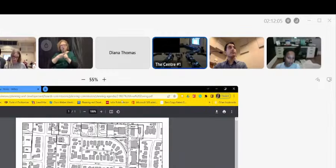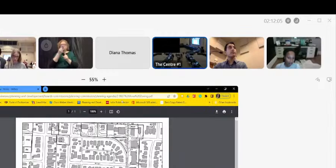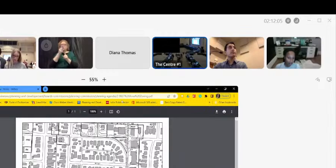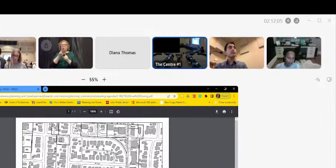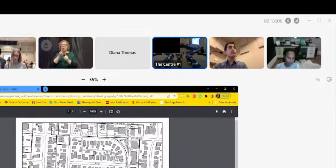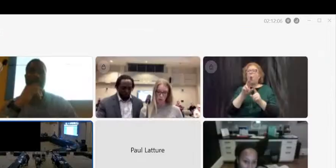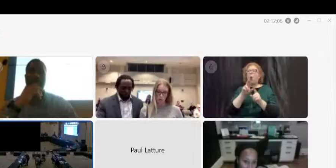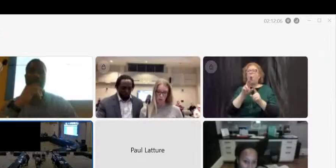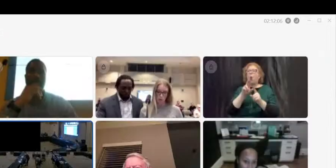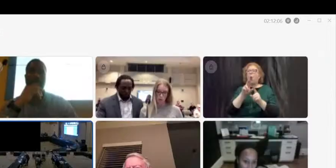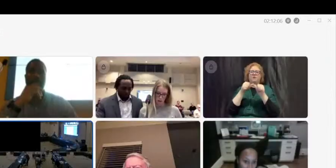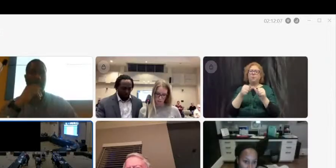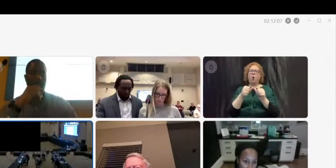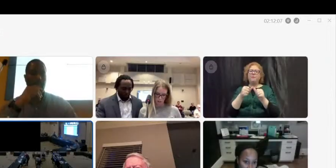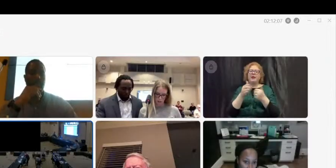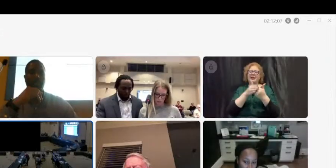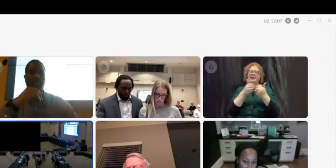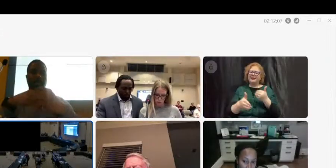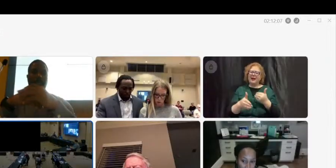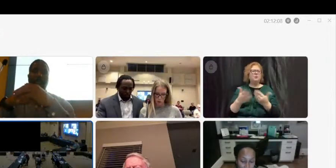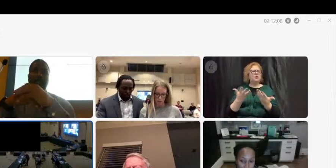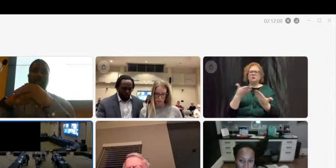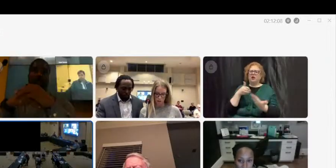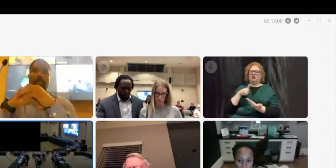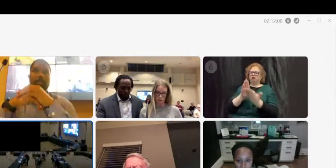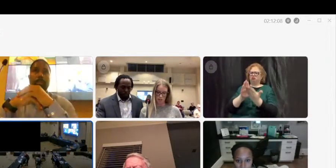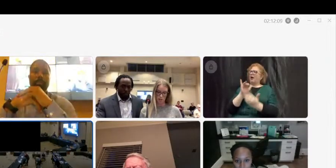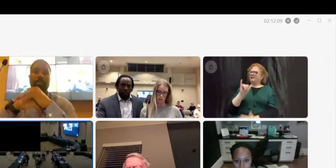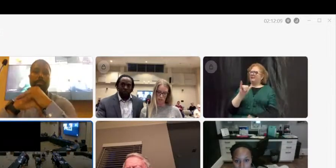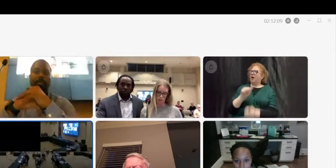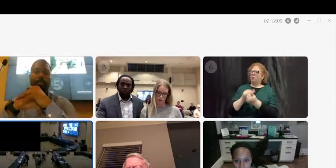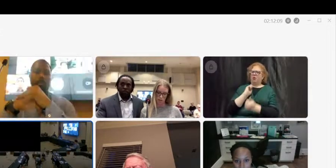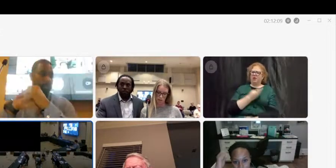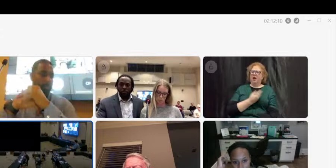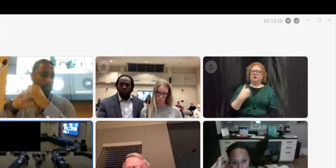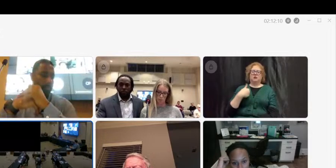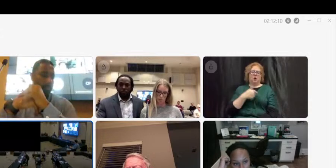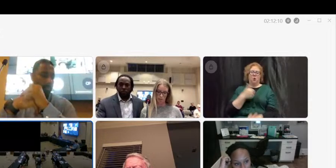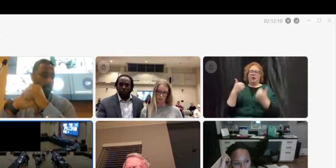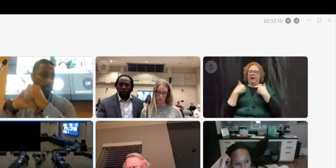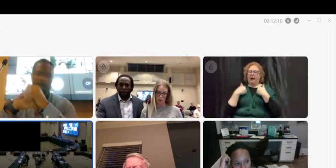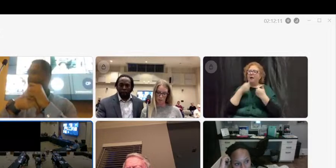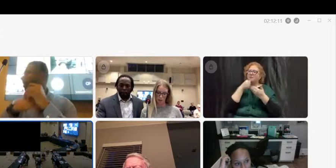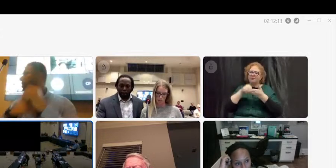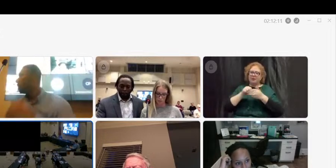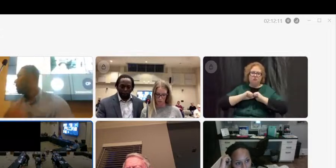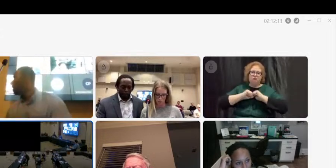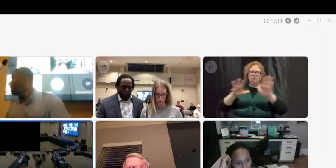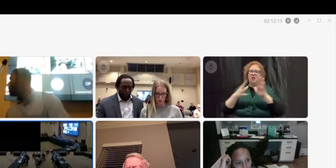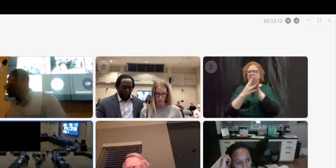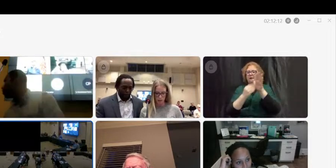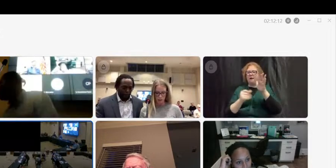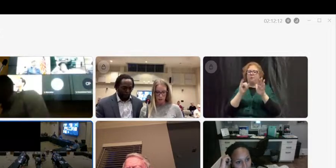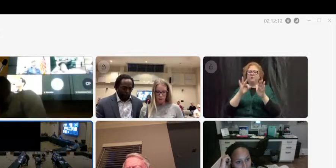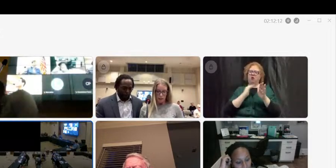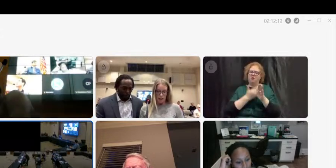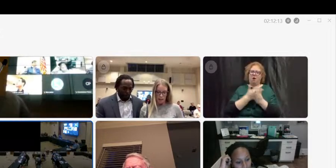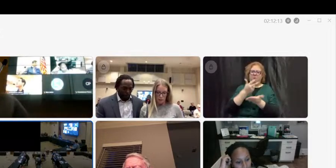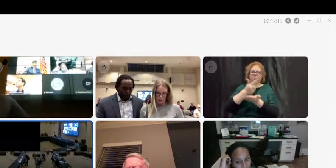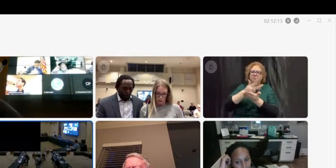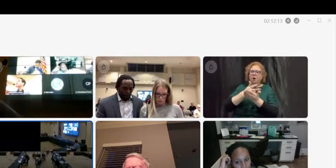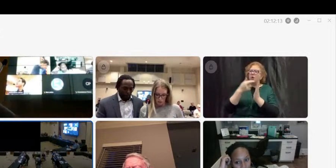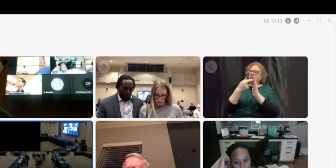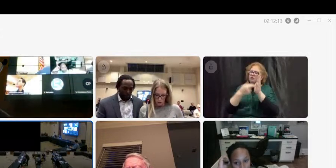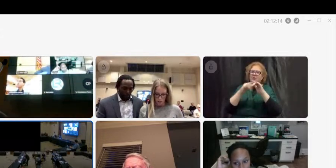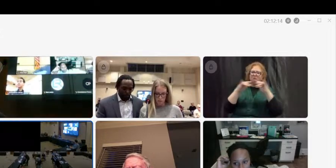it for you. We have copies of our house rules, parking instructions, as well as directions to the property if anybody would like to review.